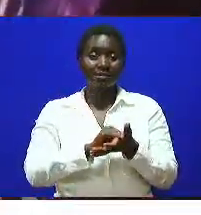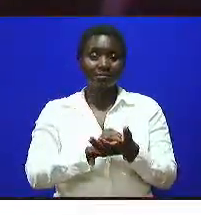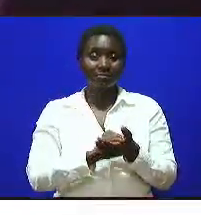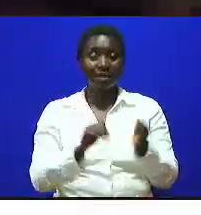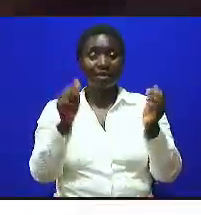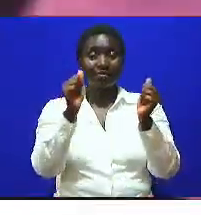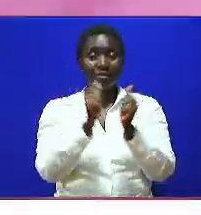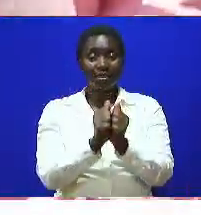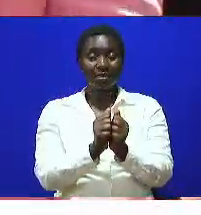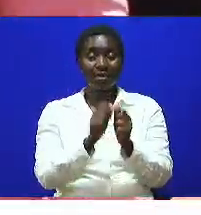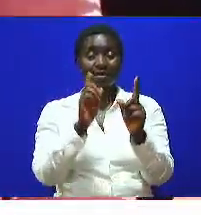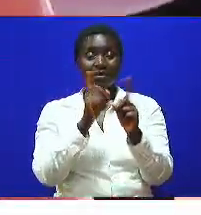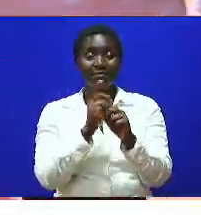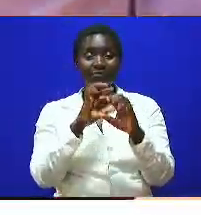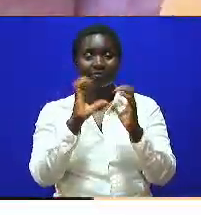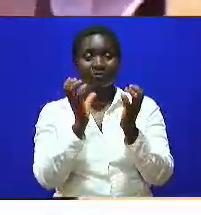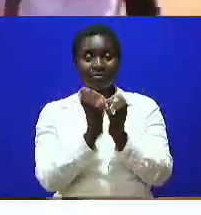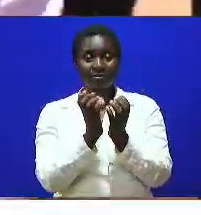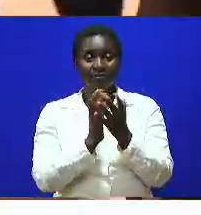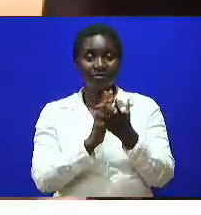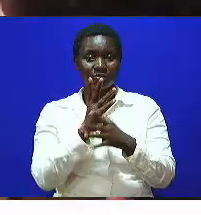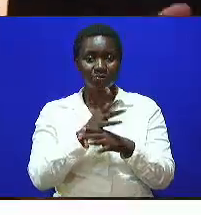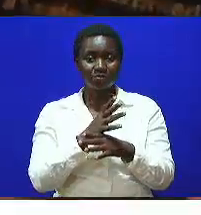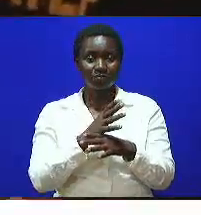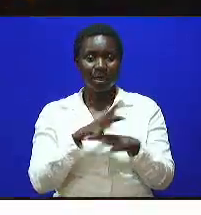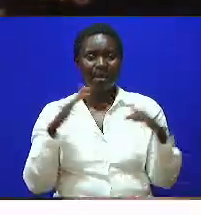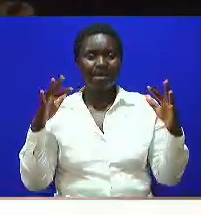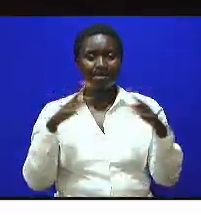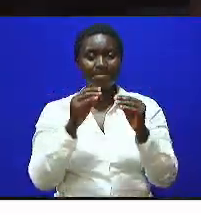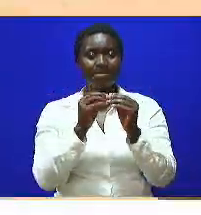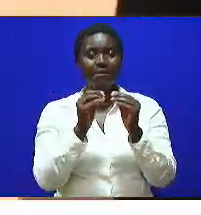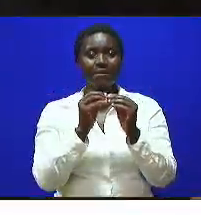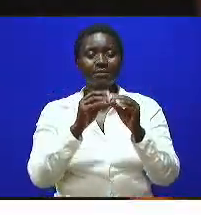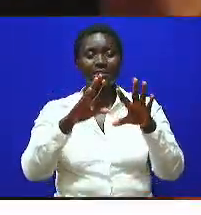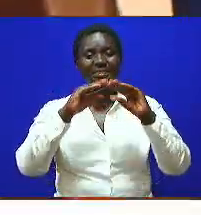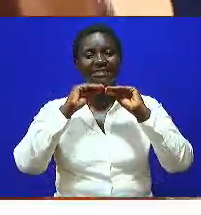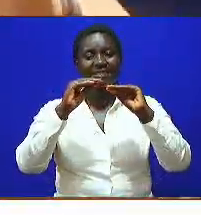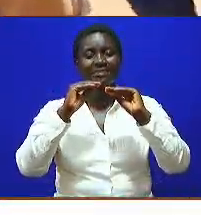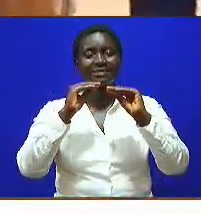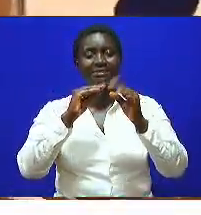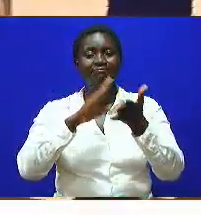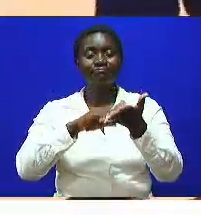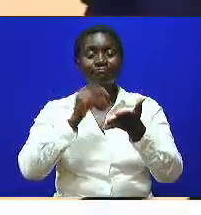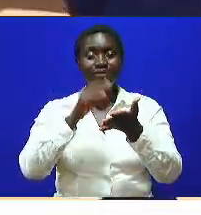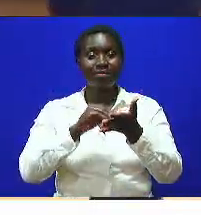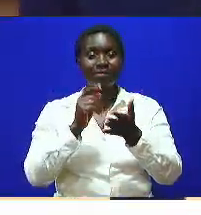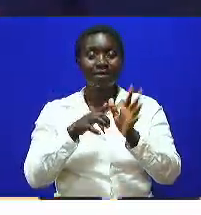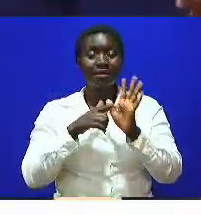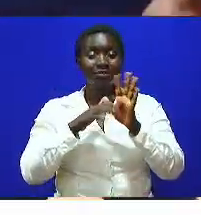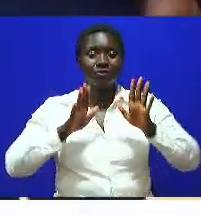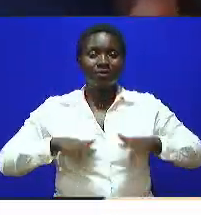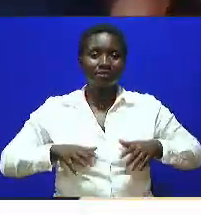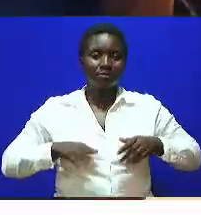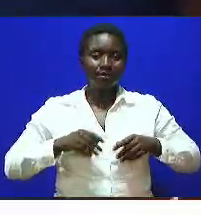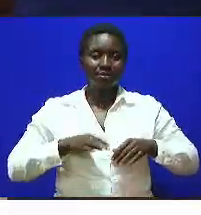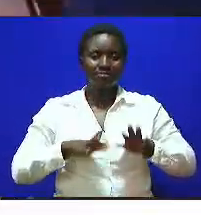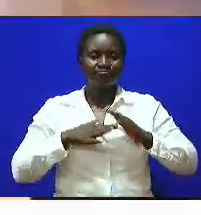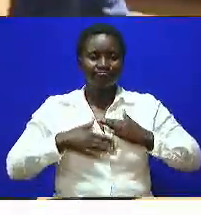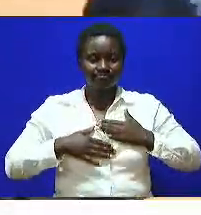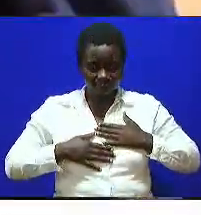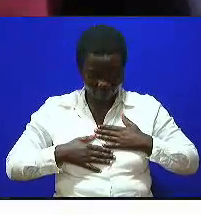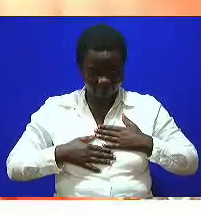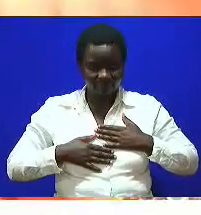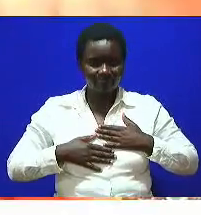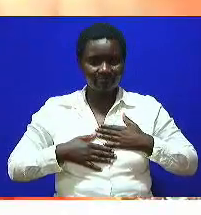na byombe aao na boy go gwetera chibaraza osomya na gosemya abana ichigoro yogo sika abangina na bo ene bwabo